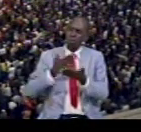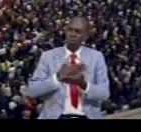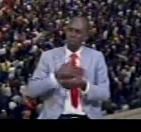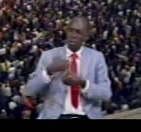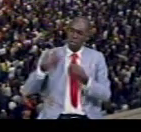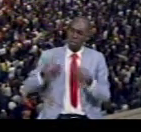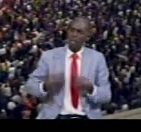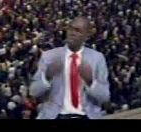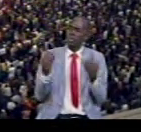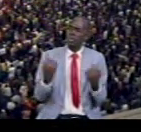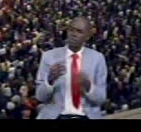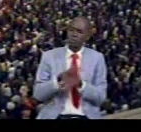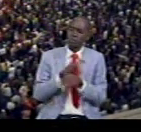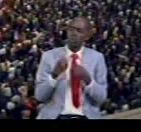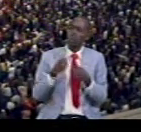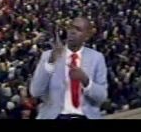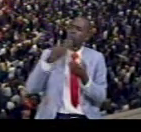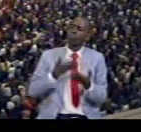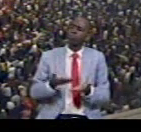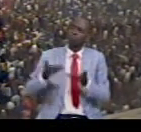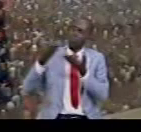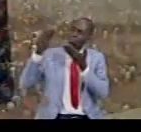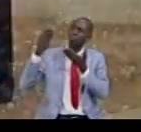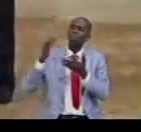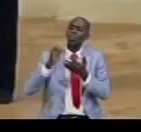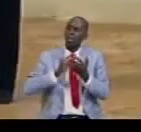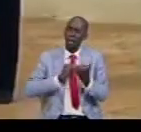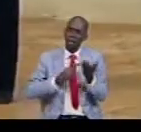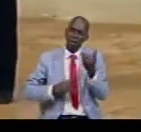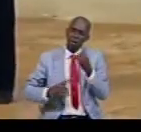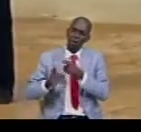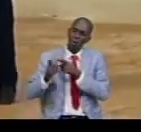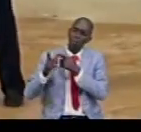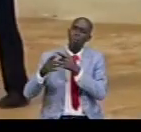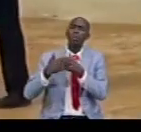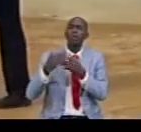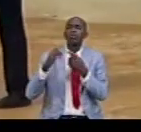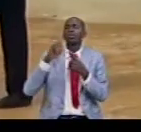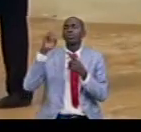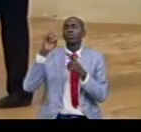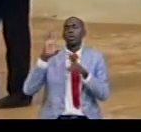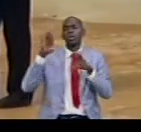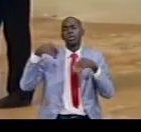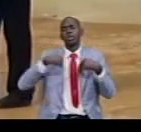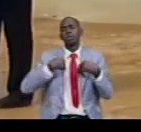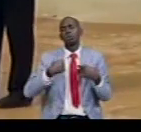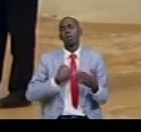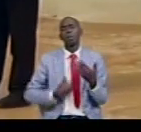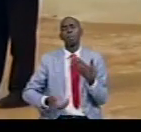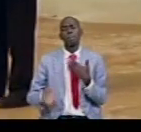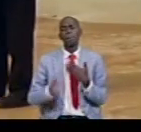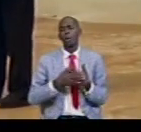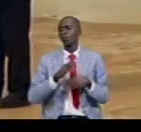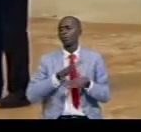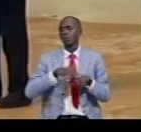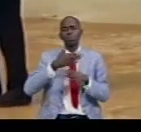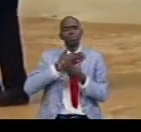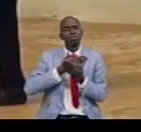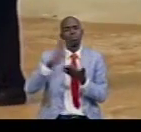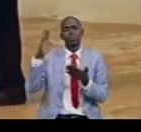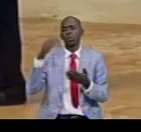I come to you. I come to you. I come back to you. The Lord will receive you. The Lord will receive you. Just come. Backsliders,